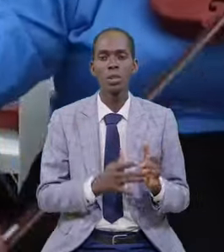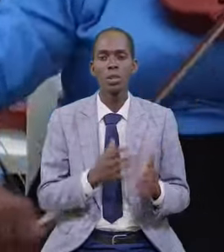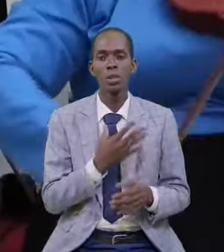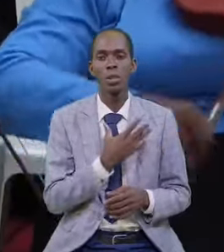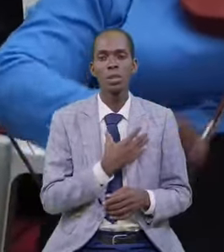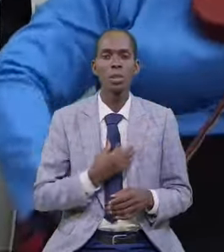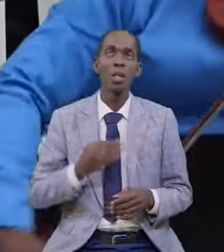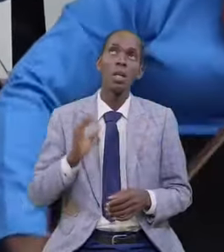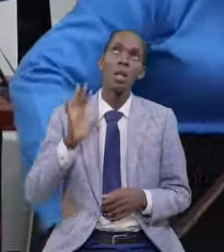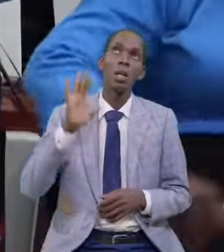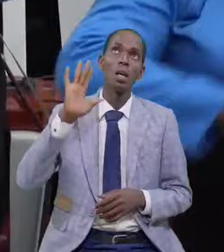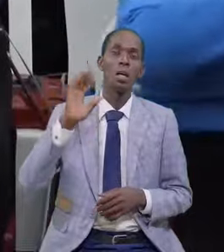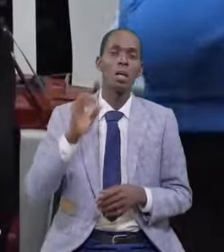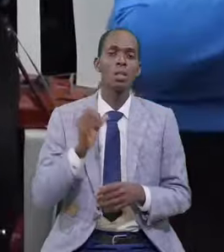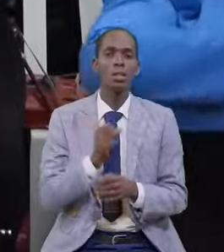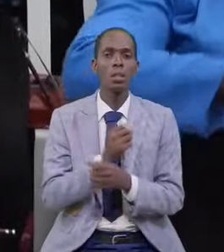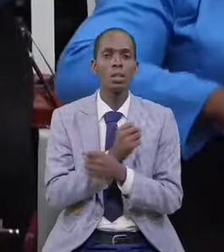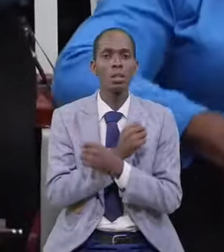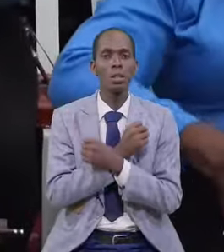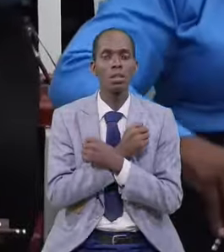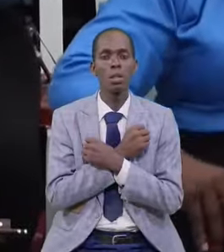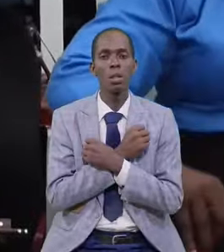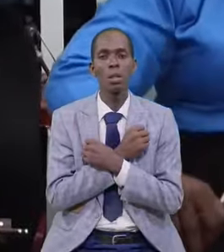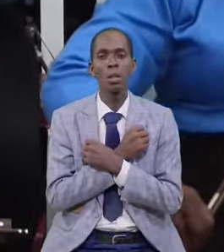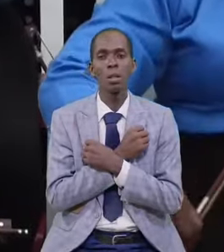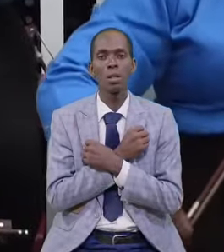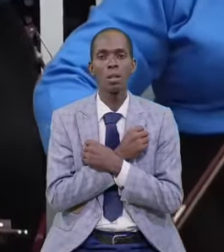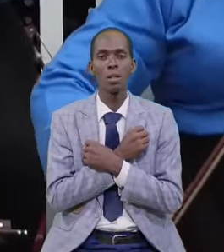Jesus and his